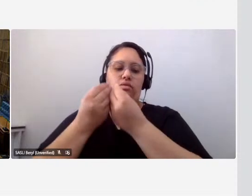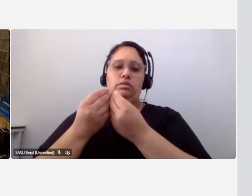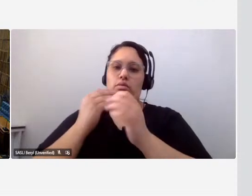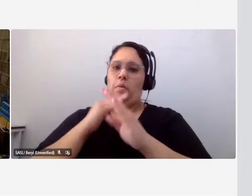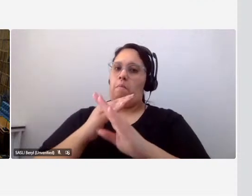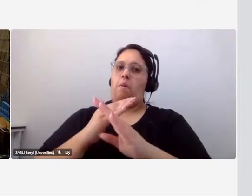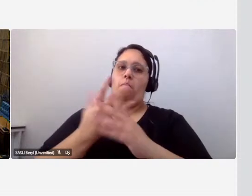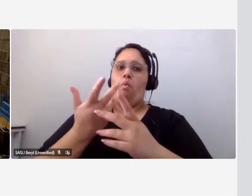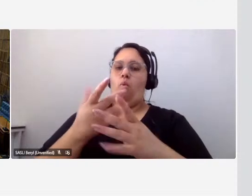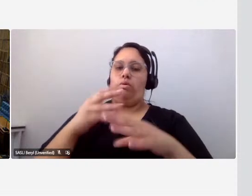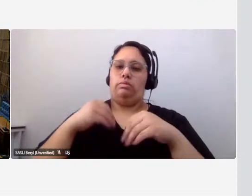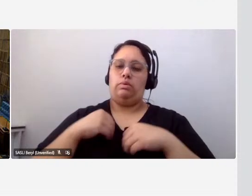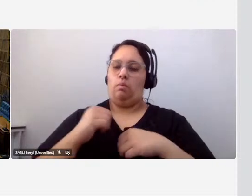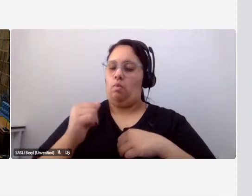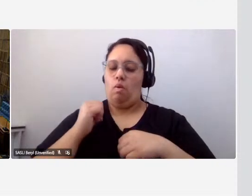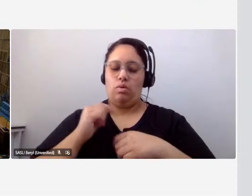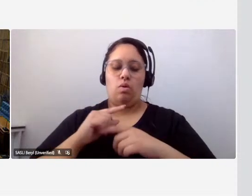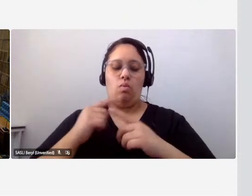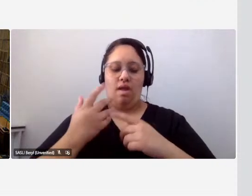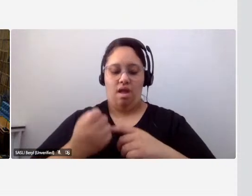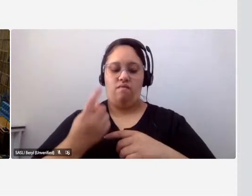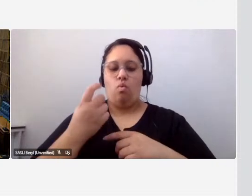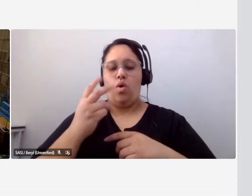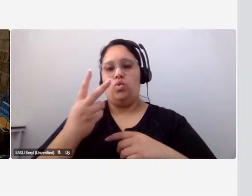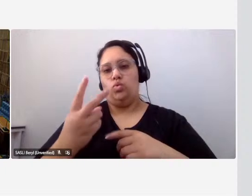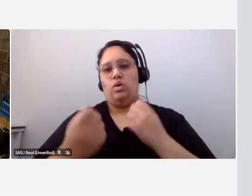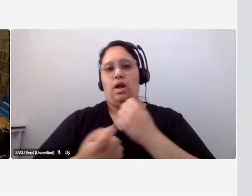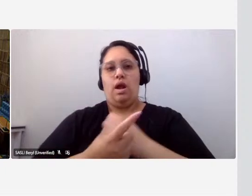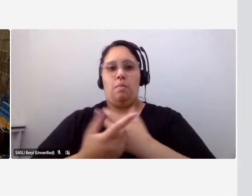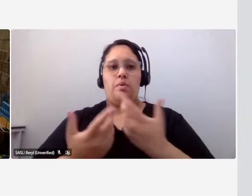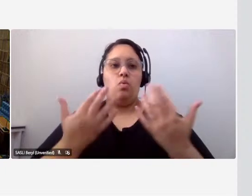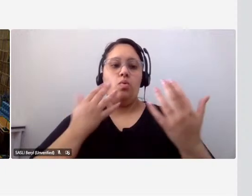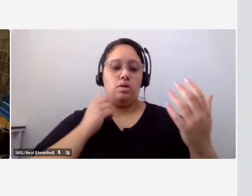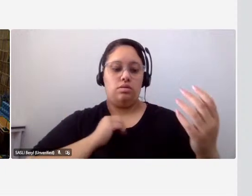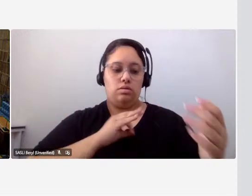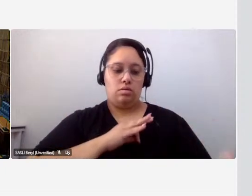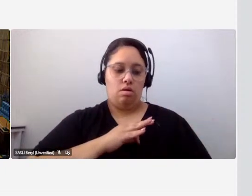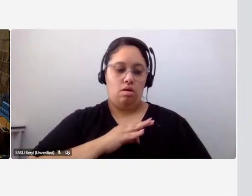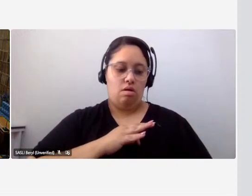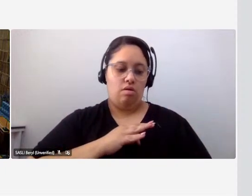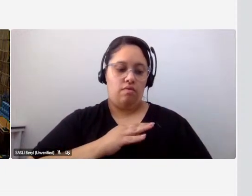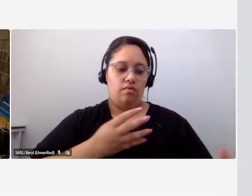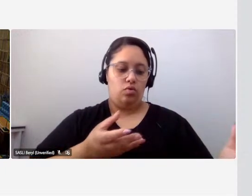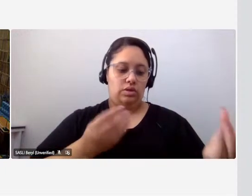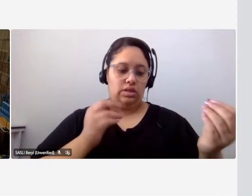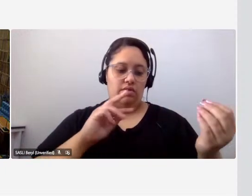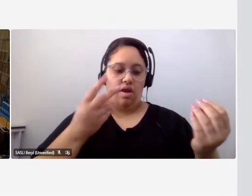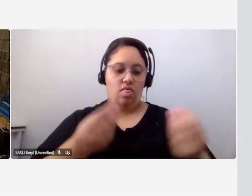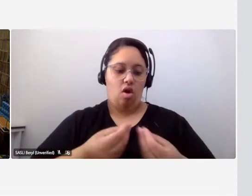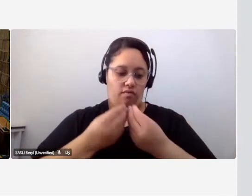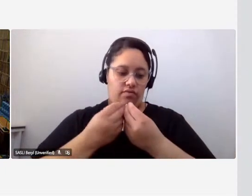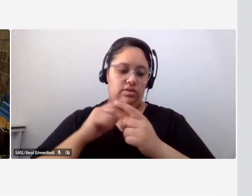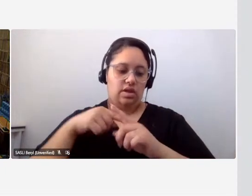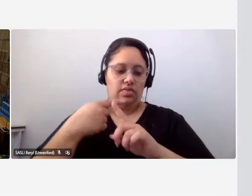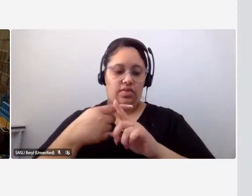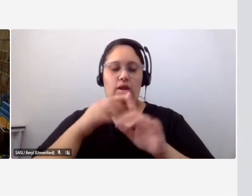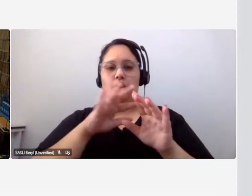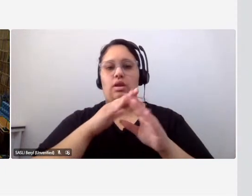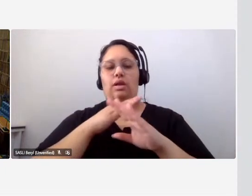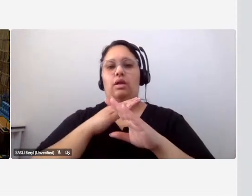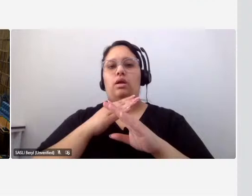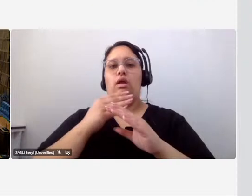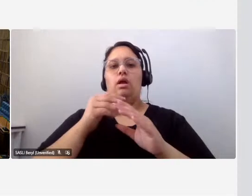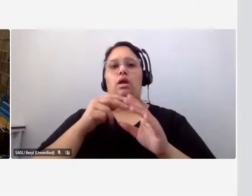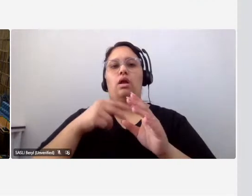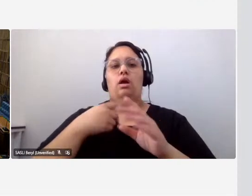made. We've had 1 or 2 instances where staff have received other offers and then declined because of